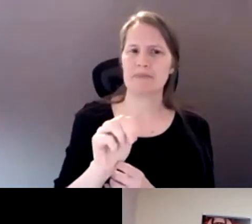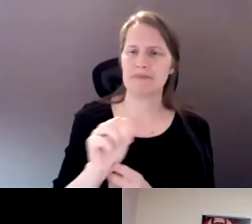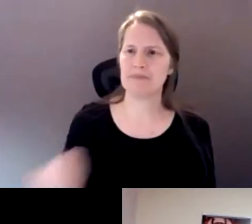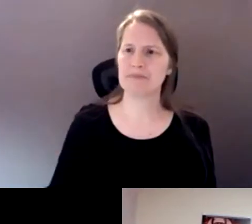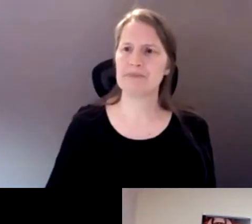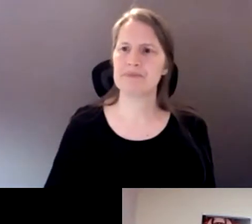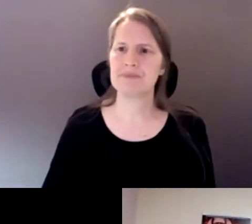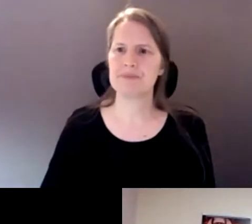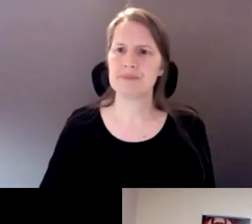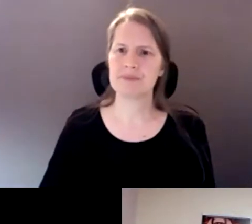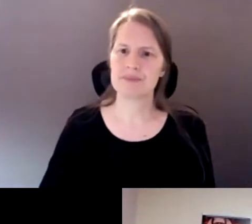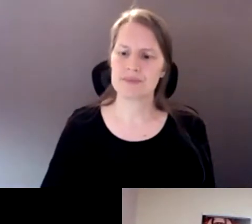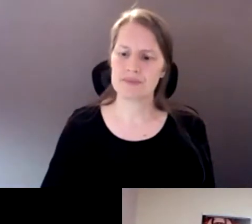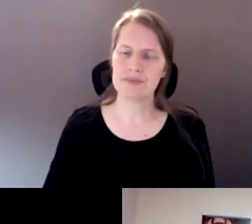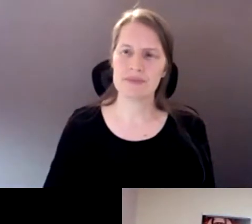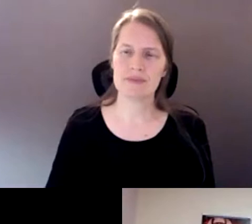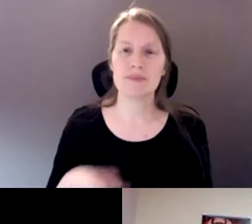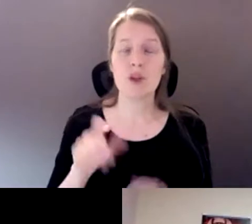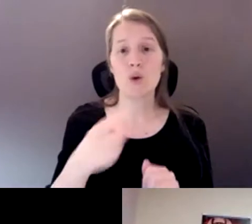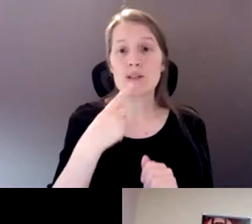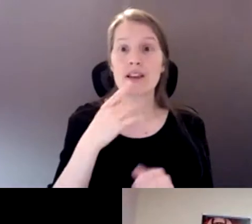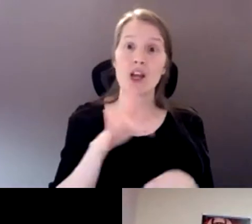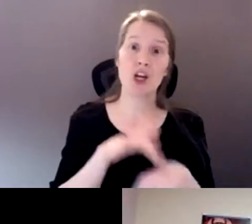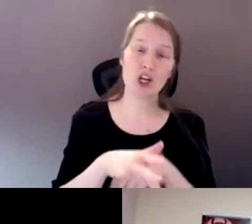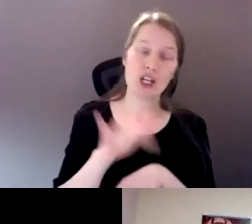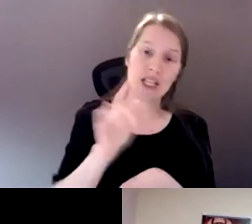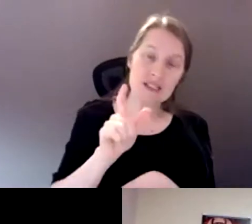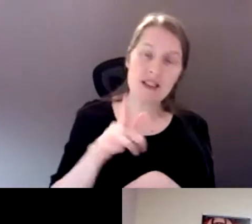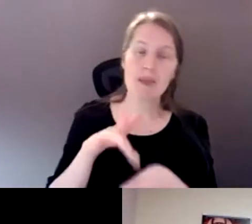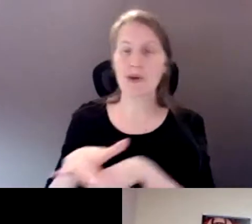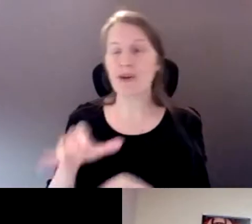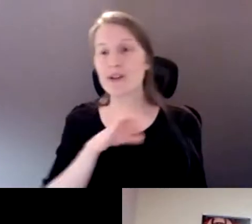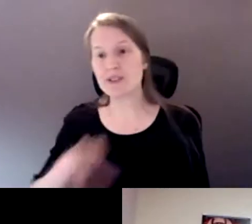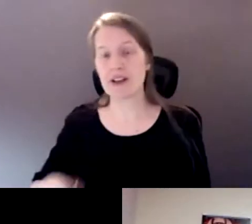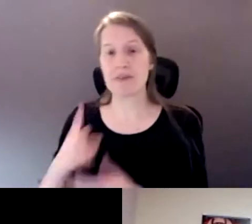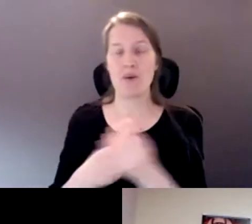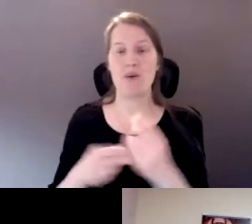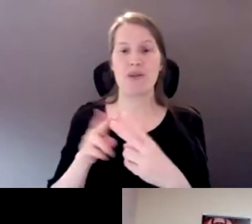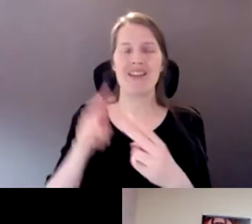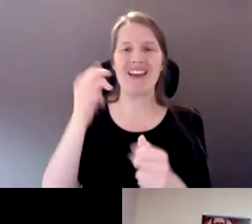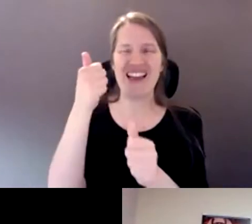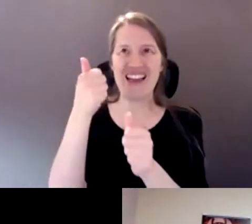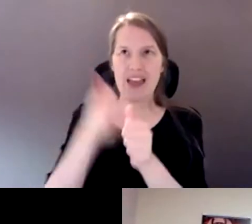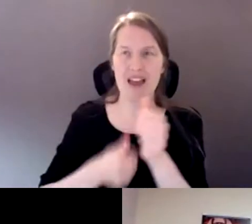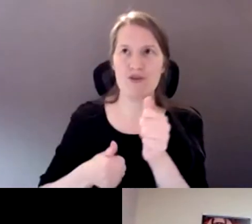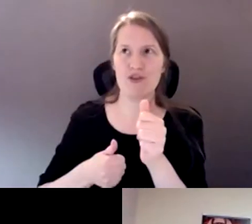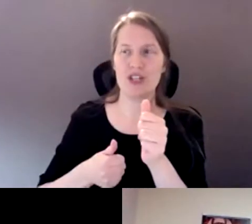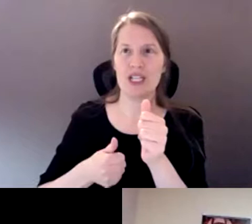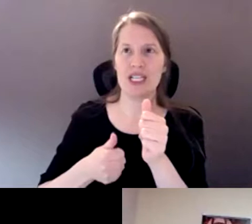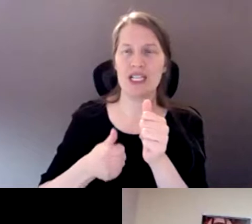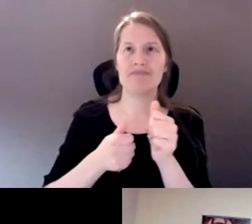of early Christianity and of early Islam both, that every error or every